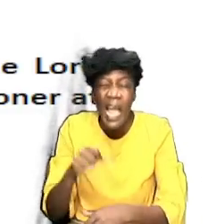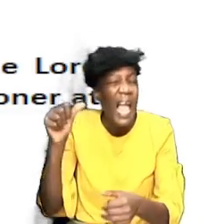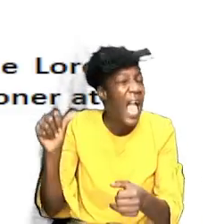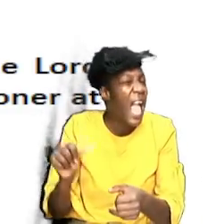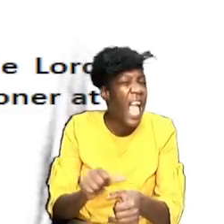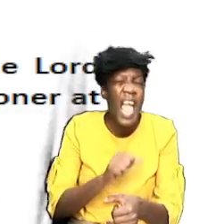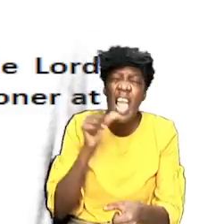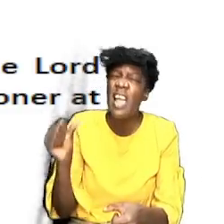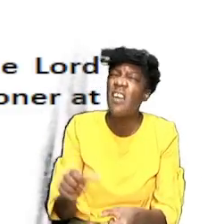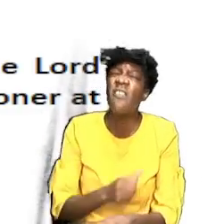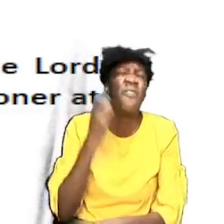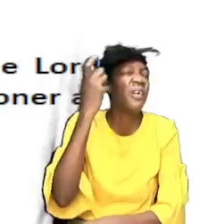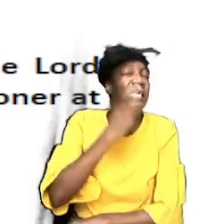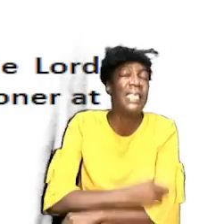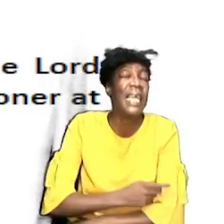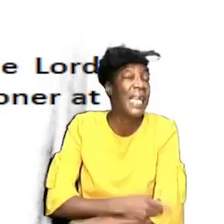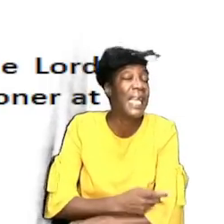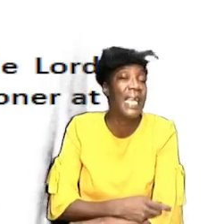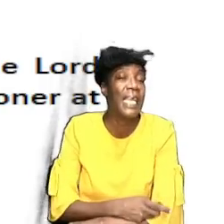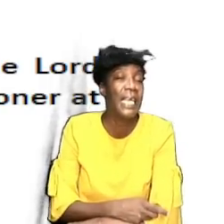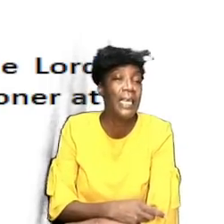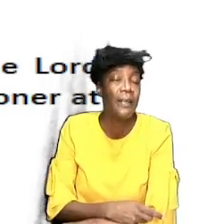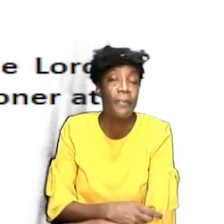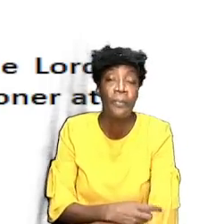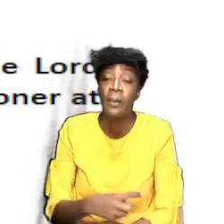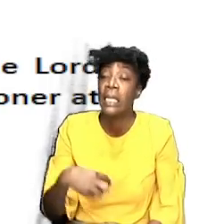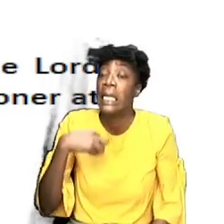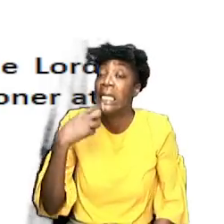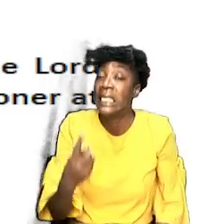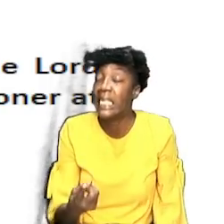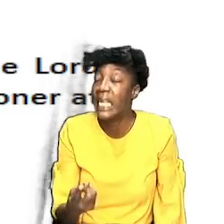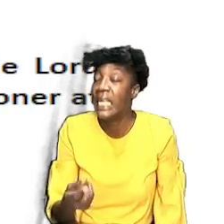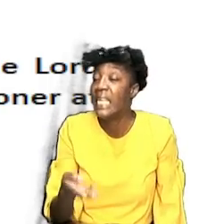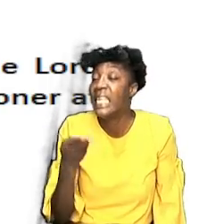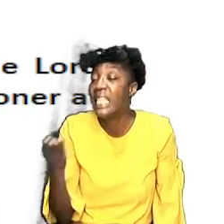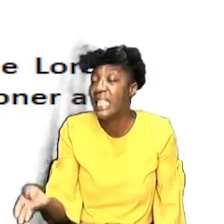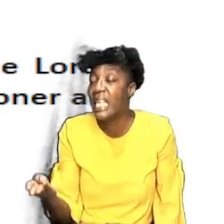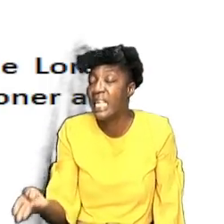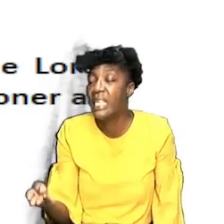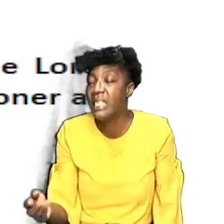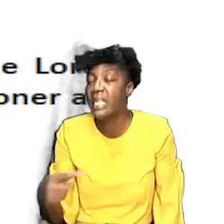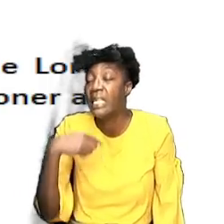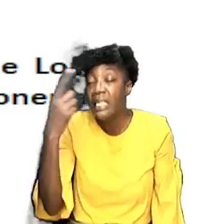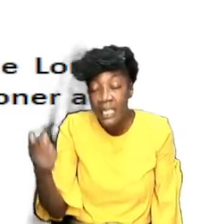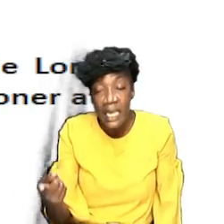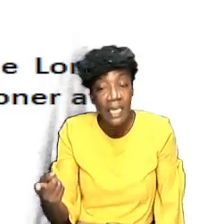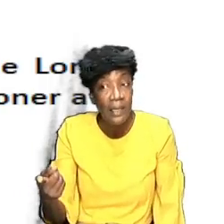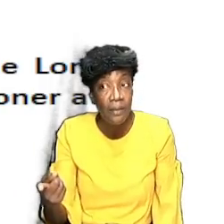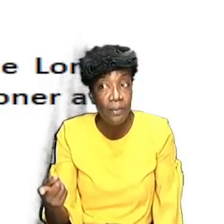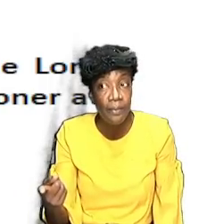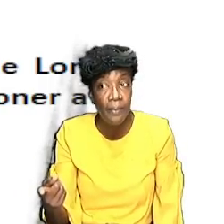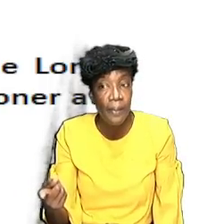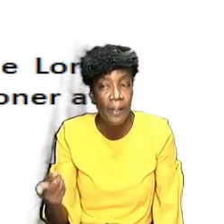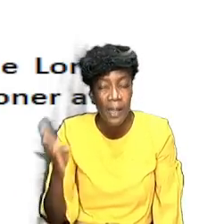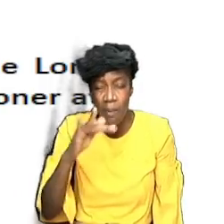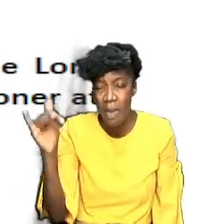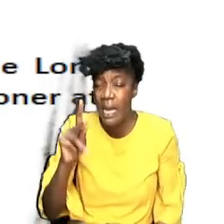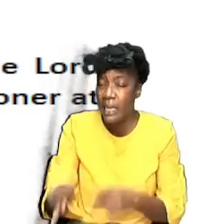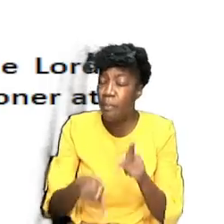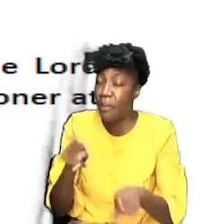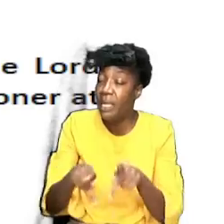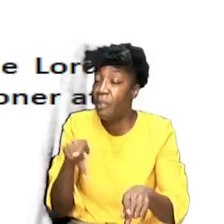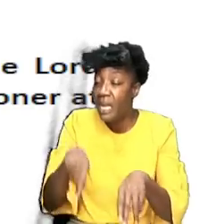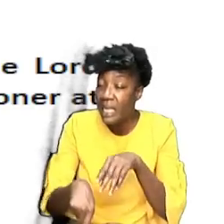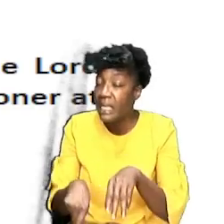in the synagogue, disputing the things that were being taught, as it were, by the people in the